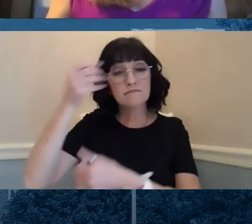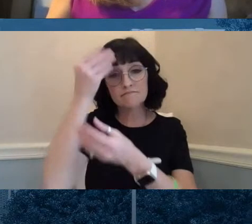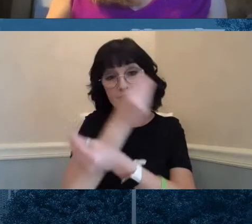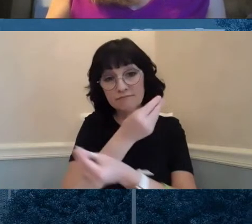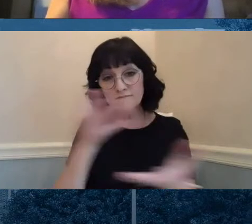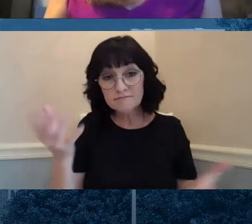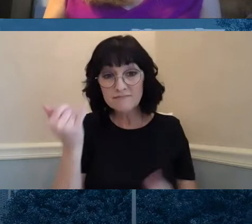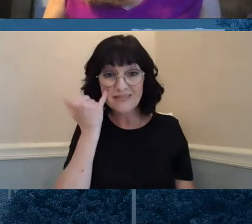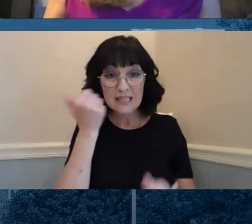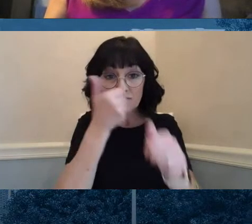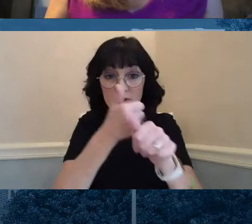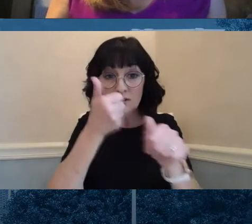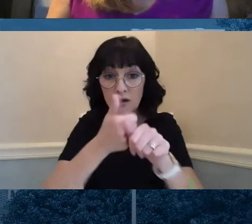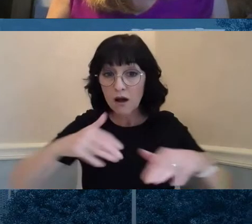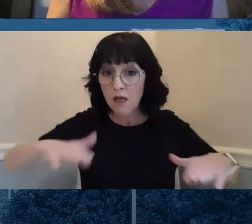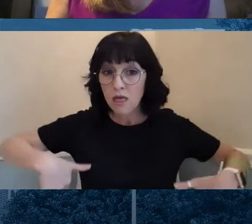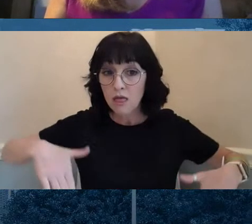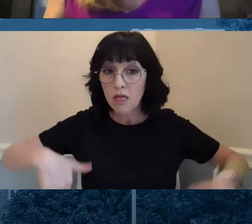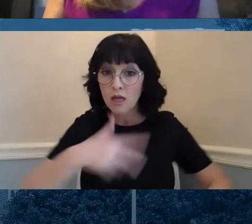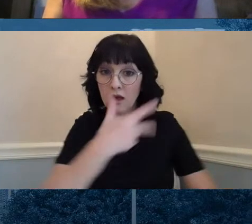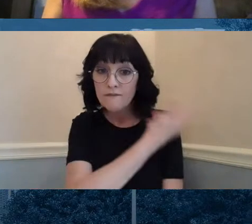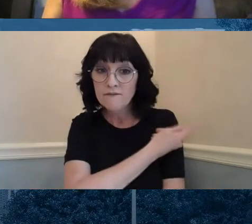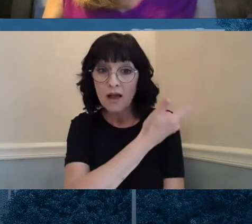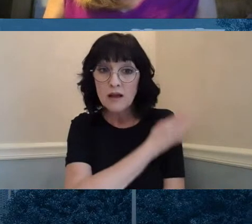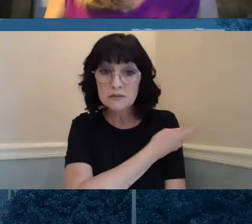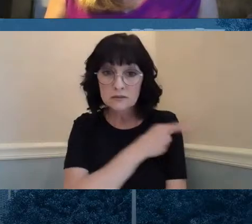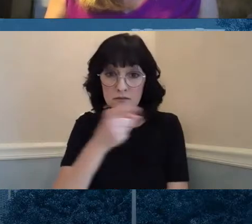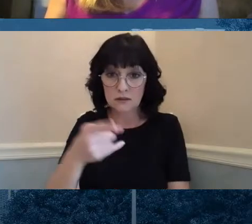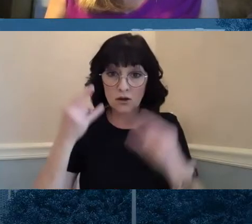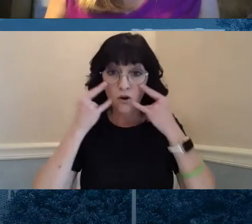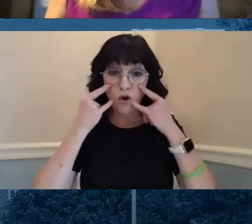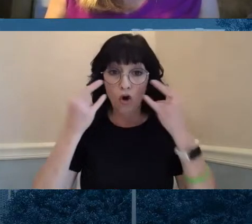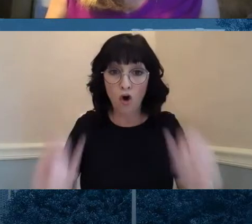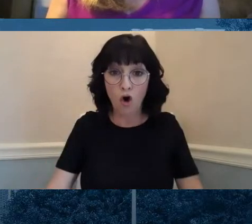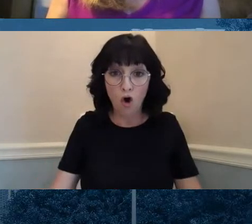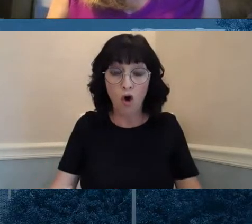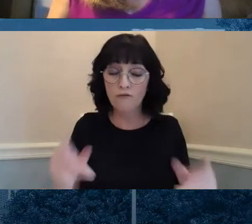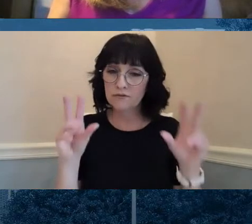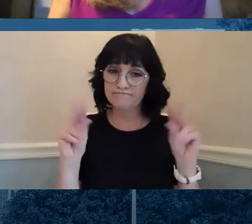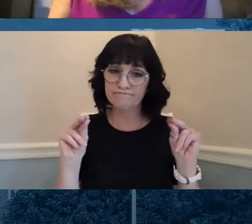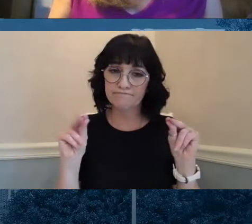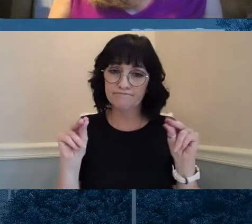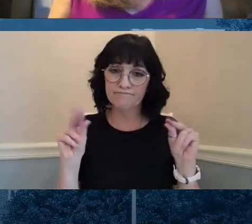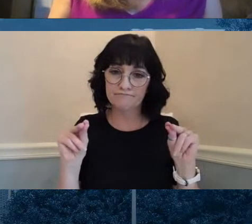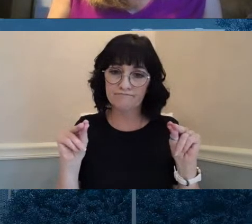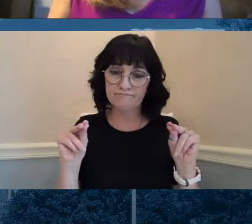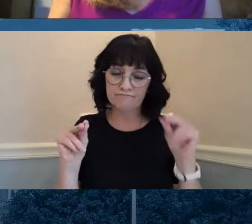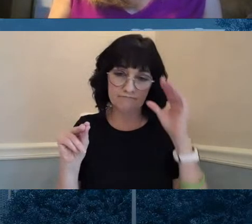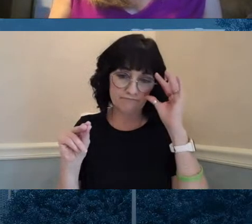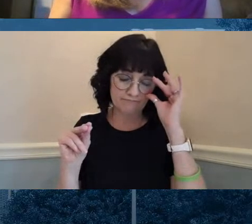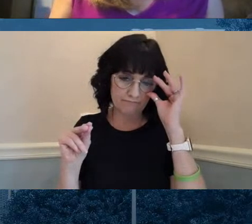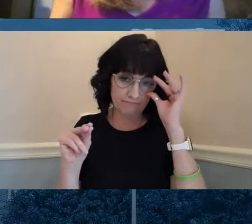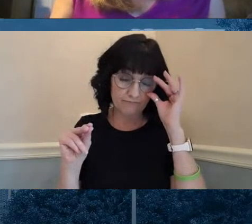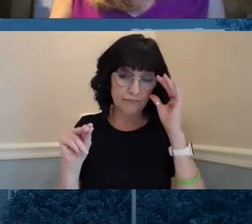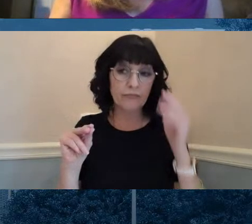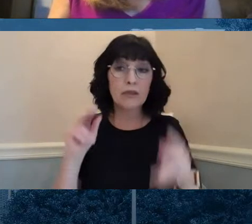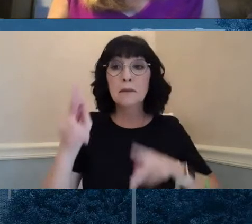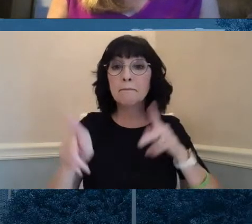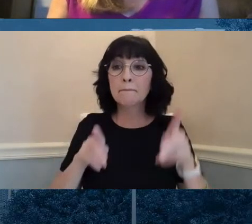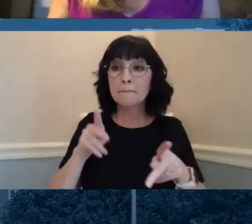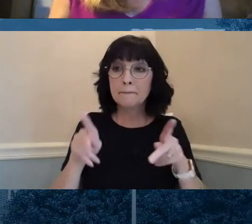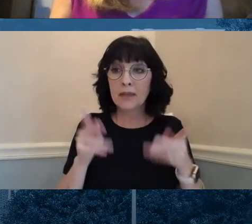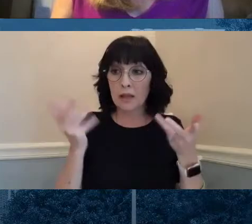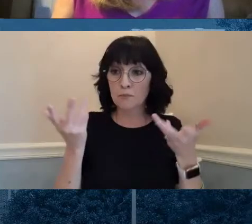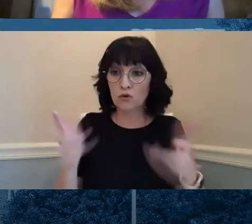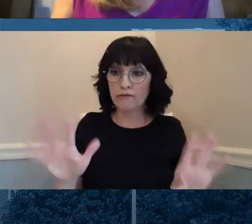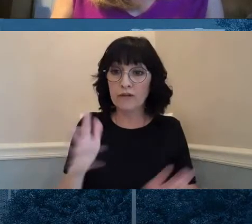what it really states is that those who've been vaccinated can more safely go without a mask in most outdoor situations, including